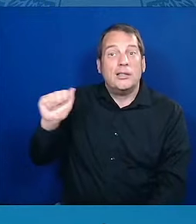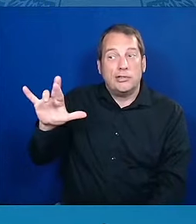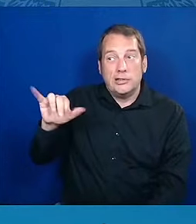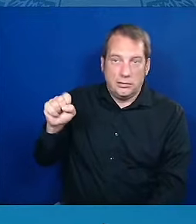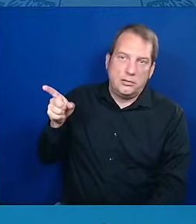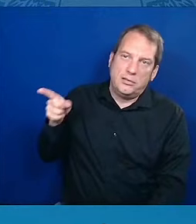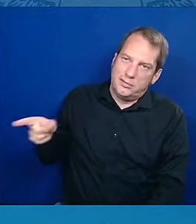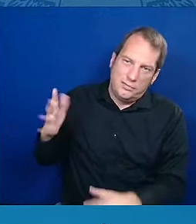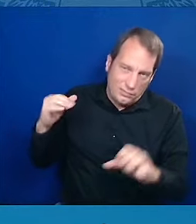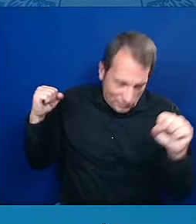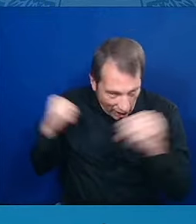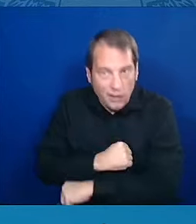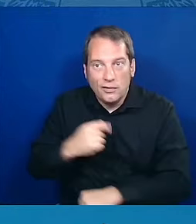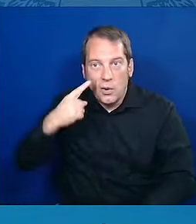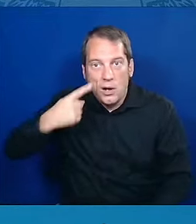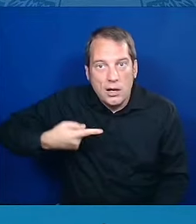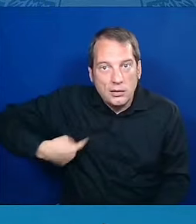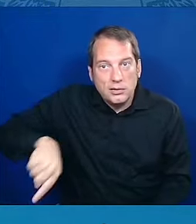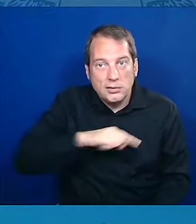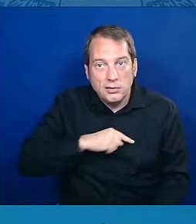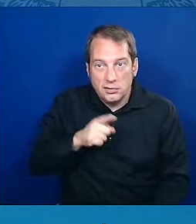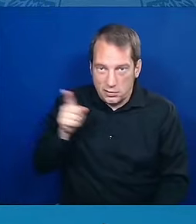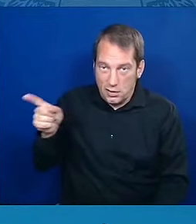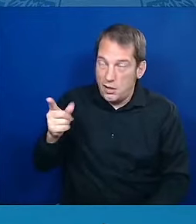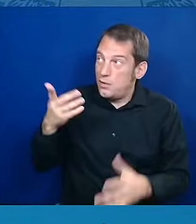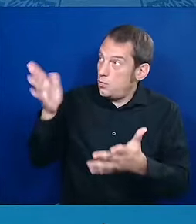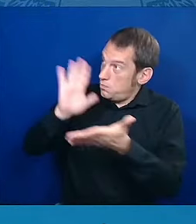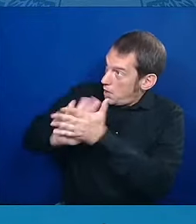better life for all Americans.